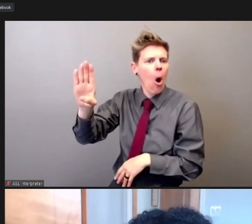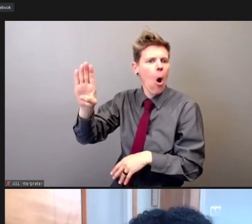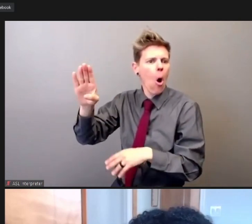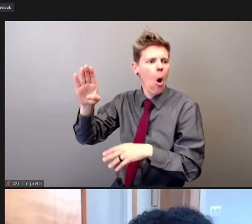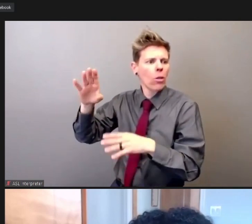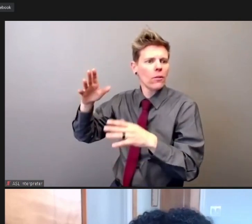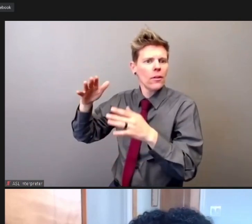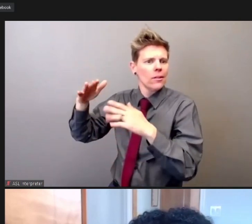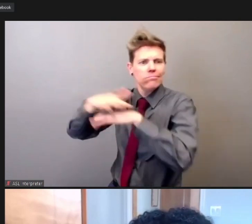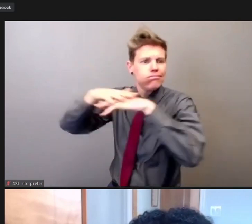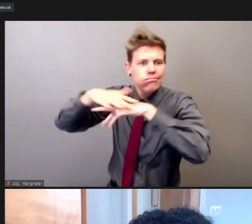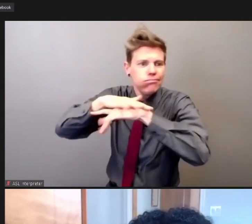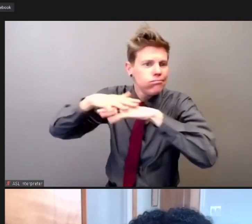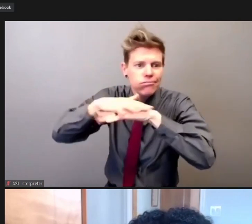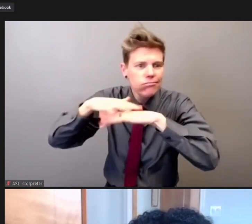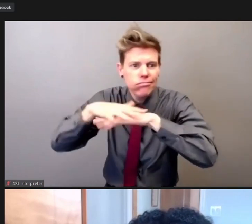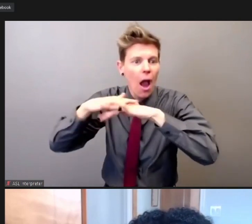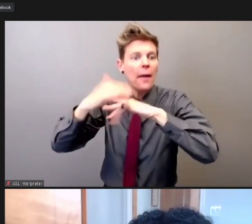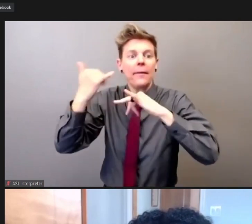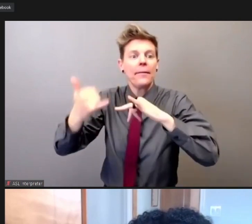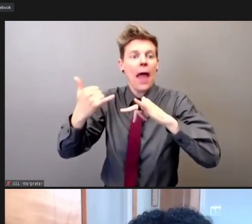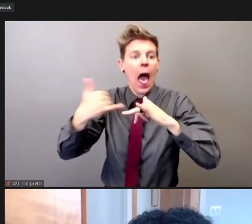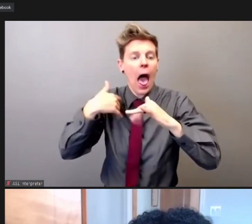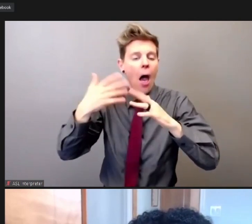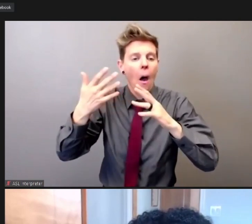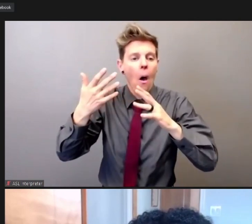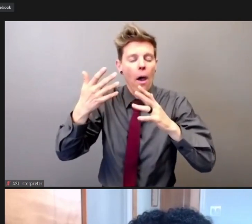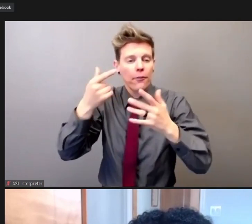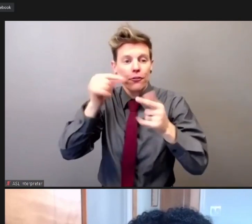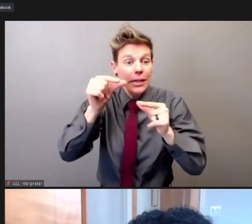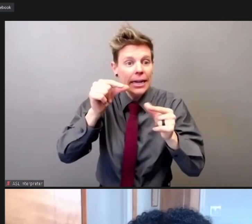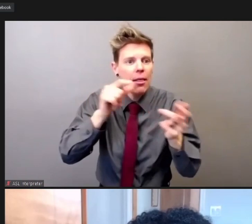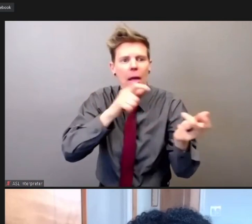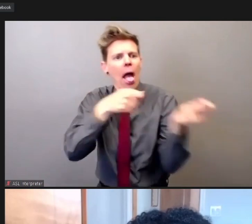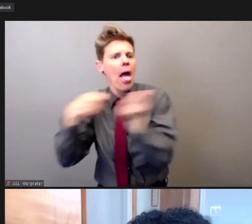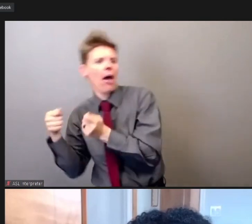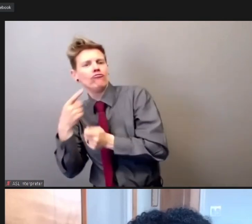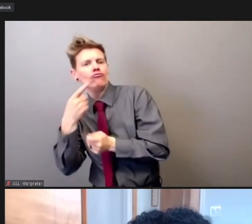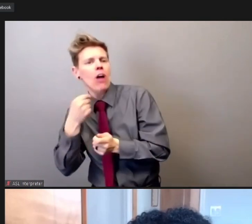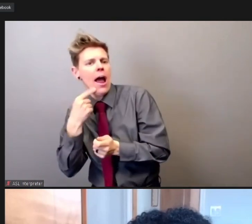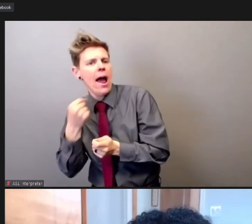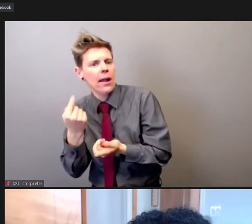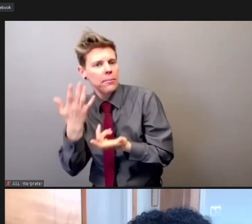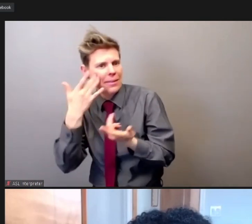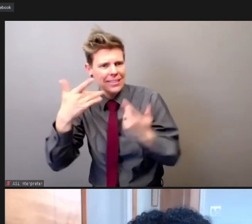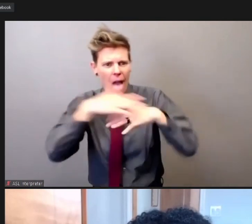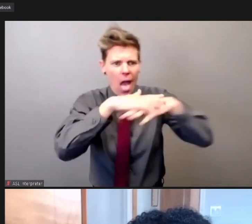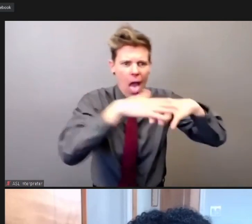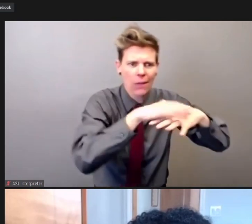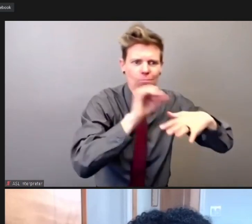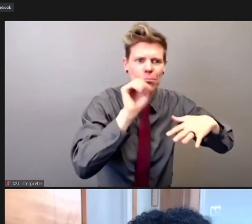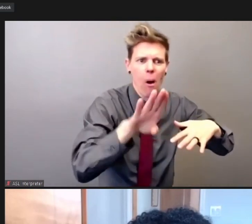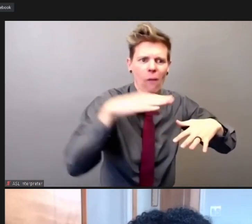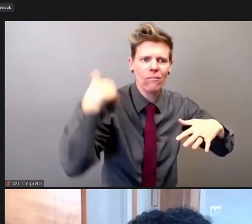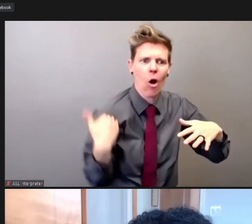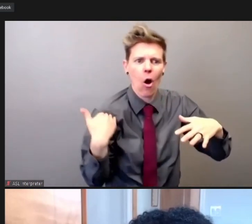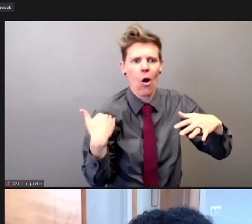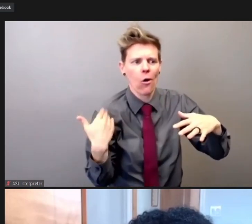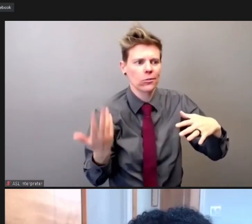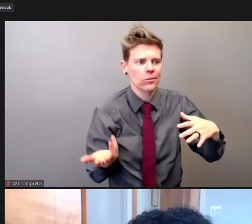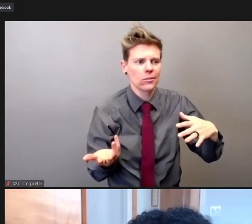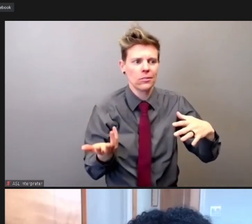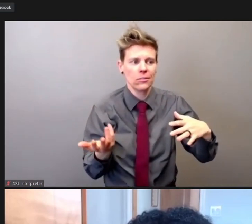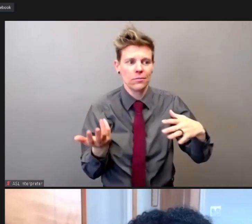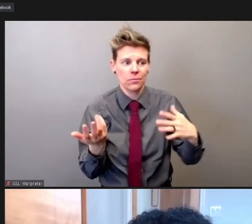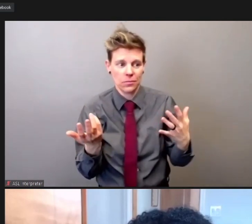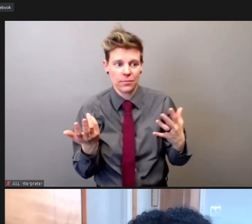the red, for instance? And then thirdly, if you don't mind, we're seeing that there are concerts scheduled at Isleta Amphitheater starting June 12. I wonder,